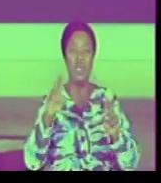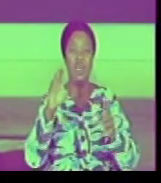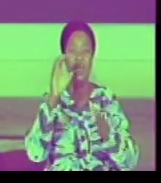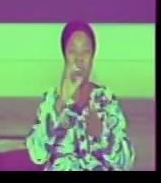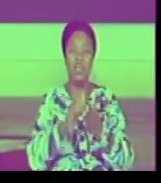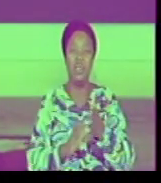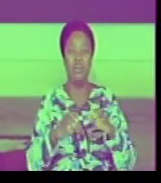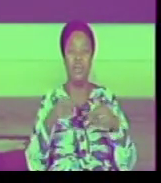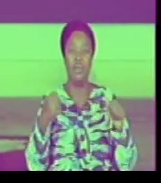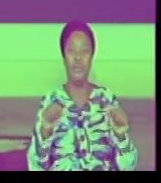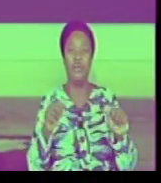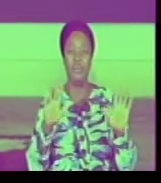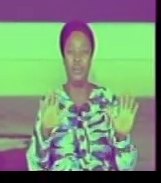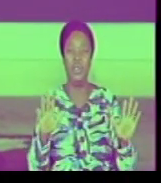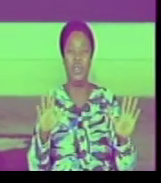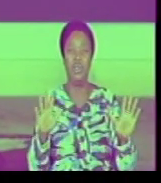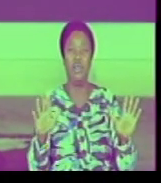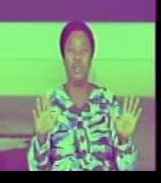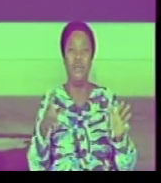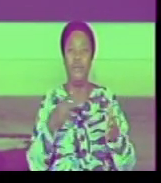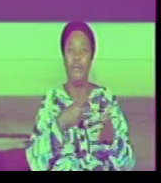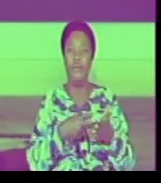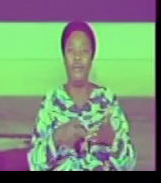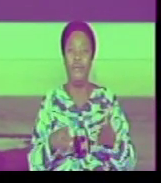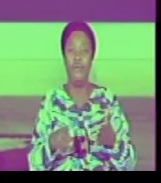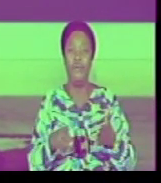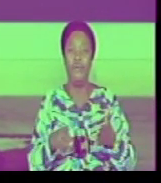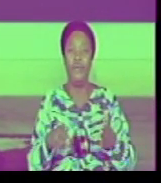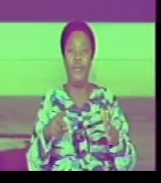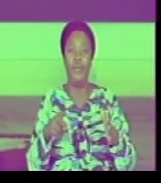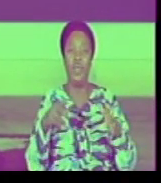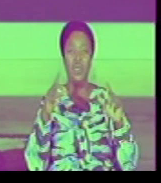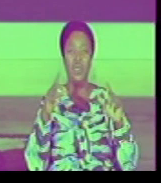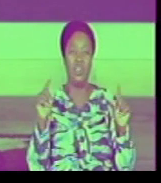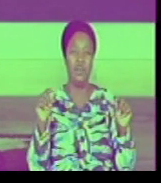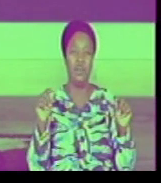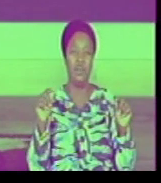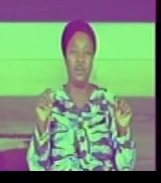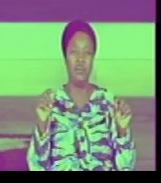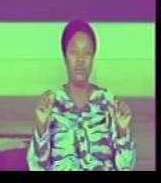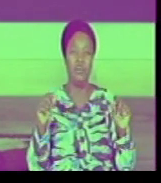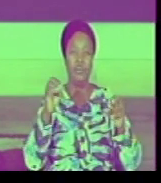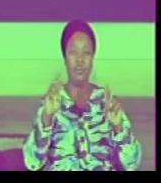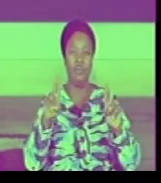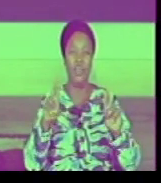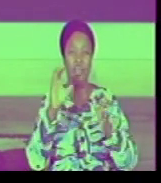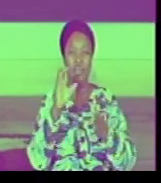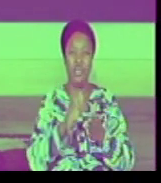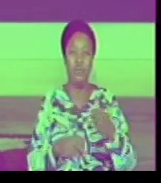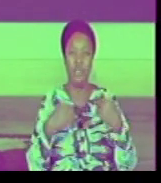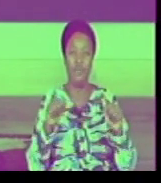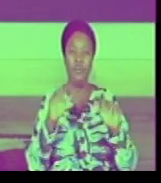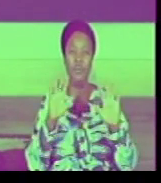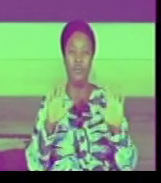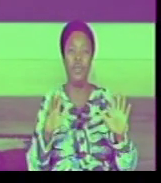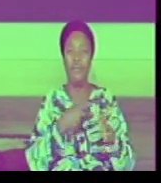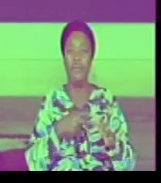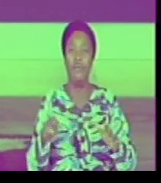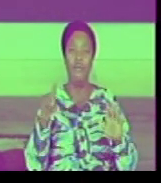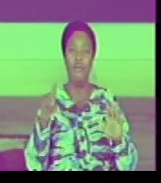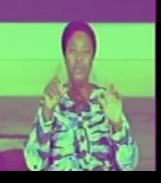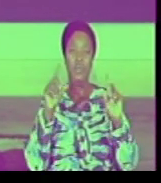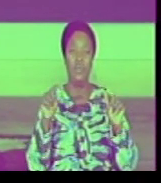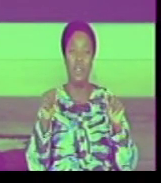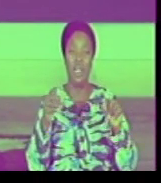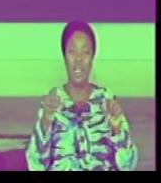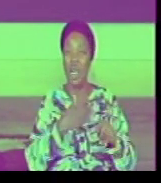Jeremiah chapter 15, we're reading from verse 20. Jeremiah chapter 15, verse 20. And I will make thee